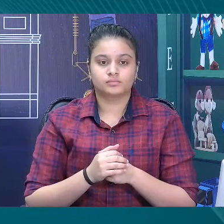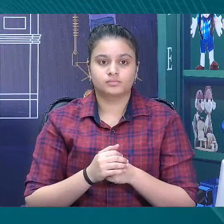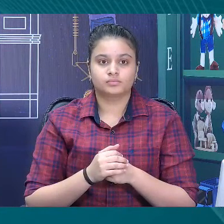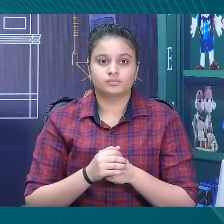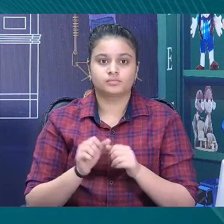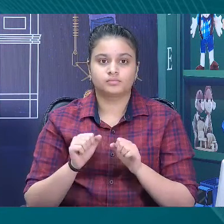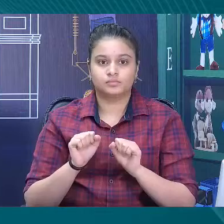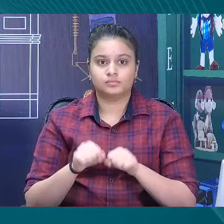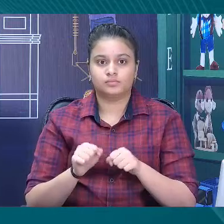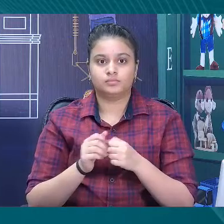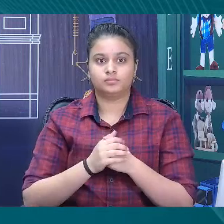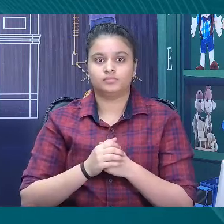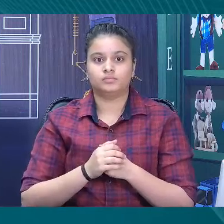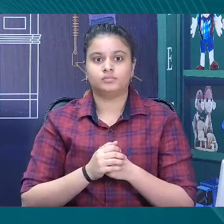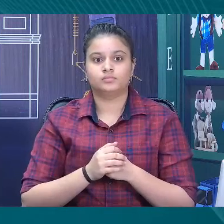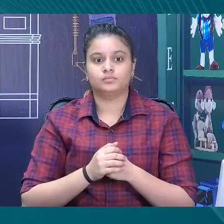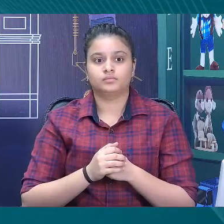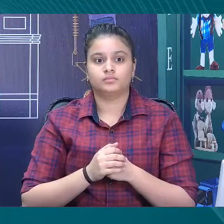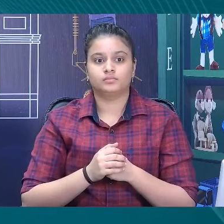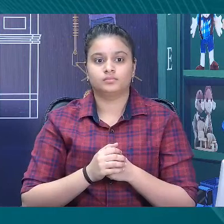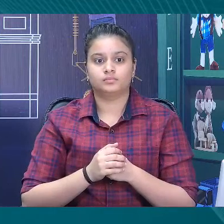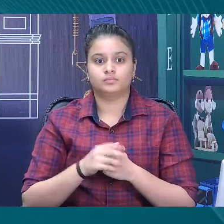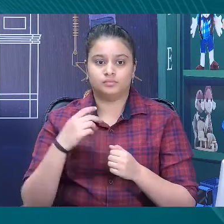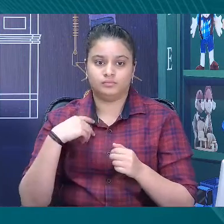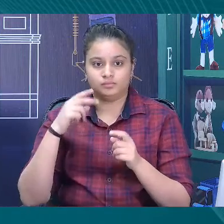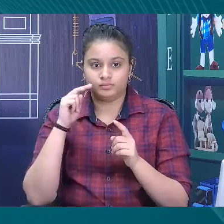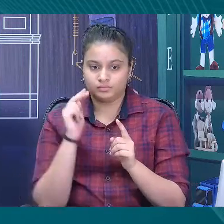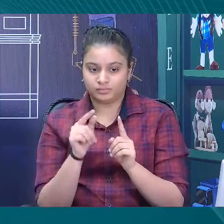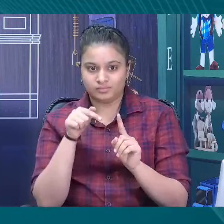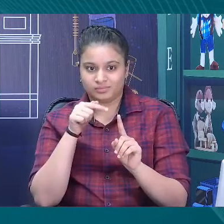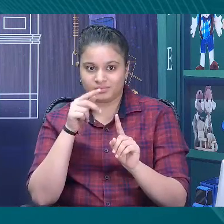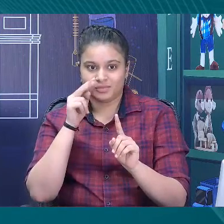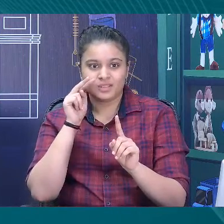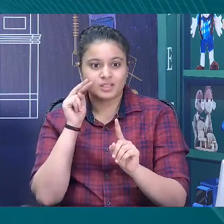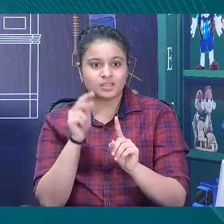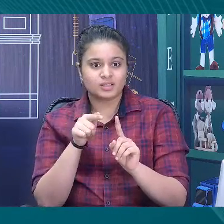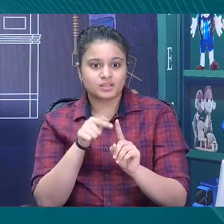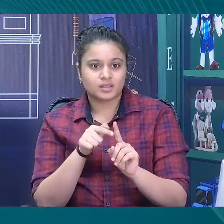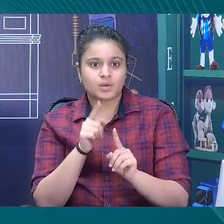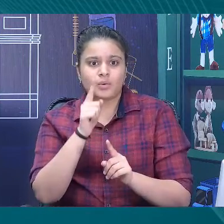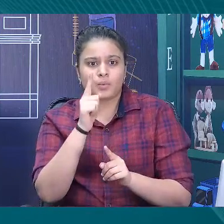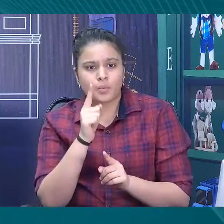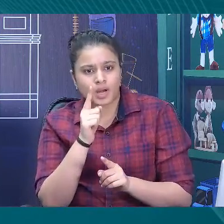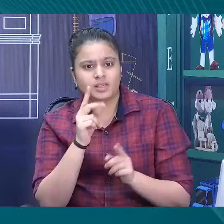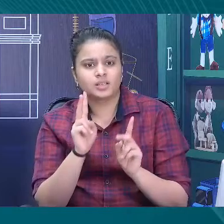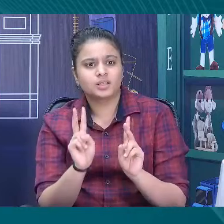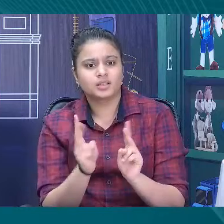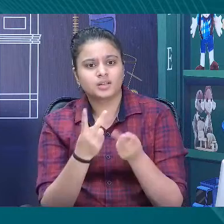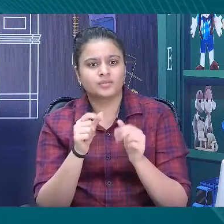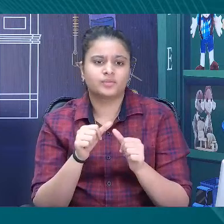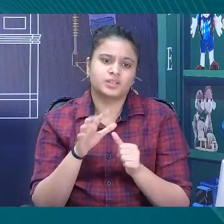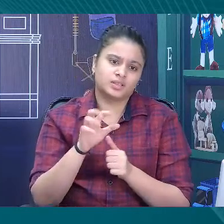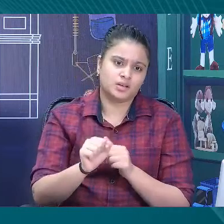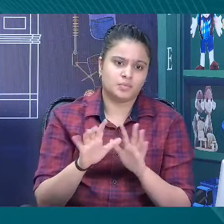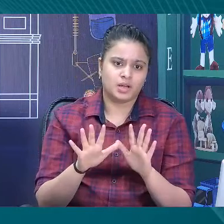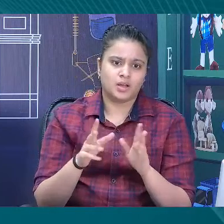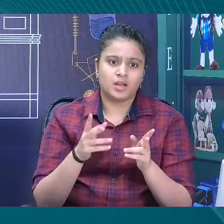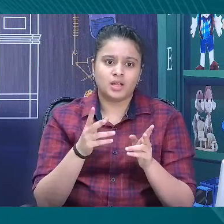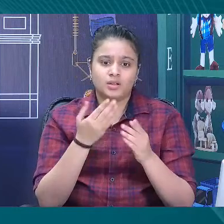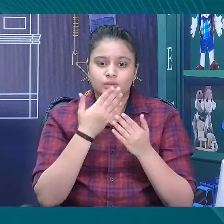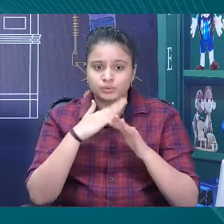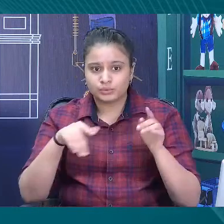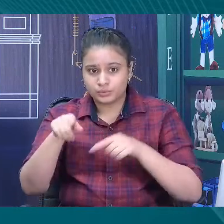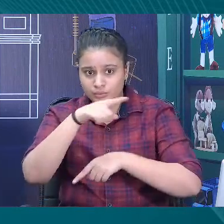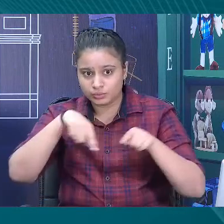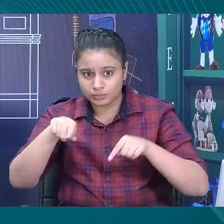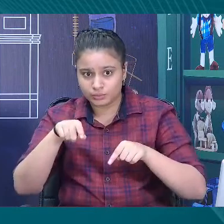Yes. So we are looking at it more as a one variability in the classroom. We know that no two children in a classroom